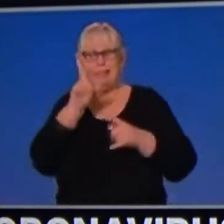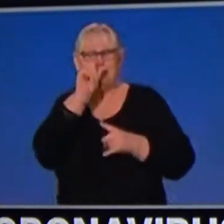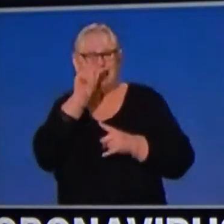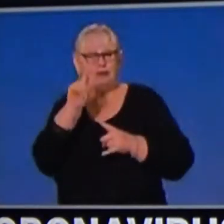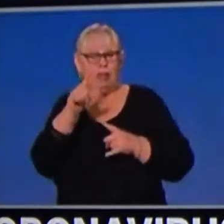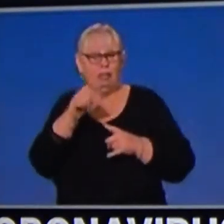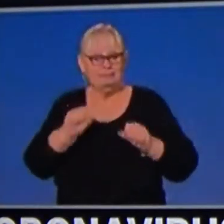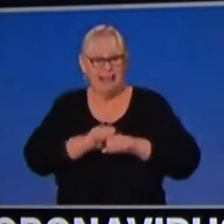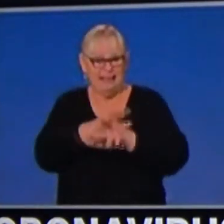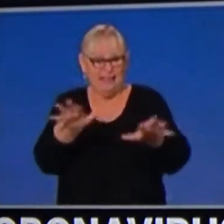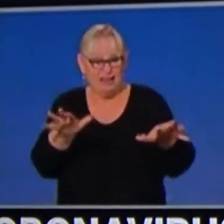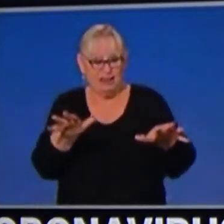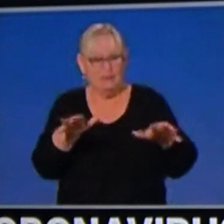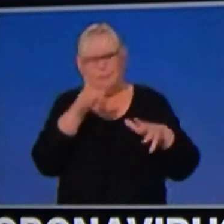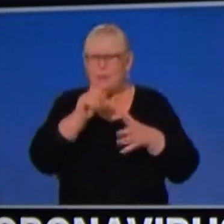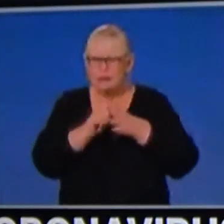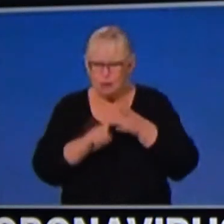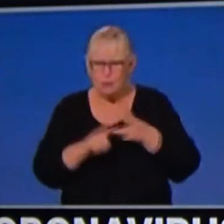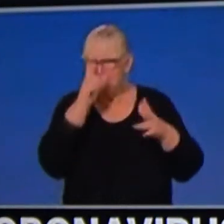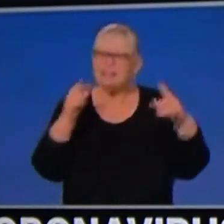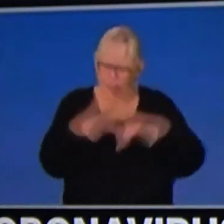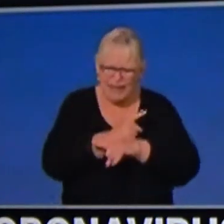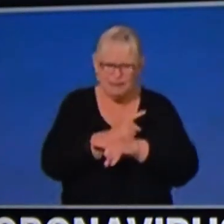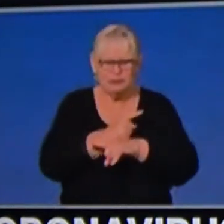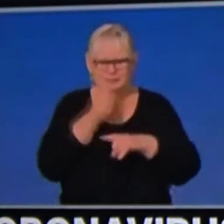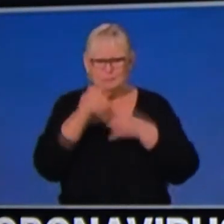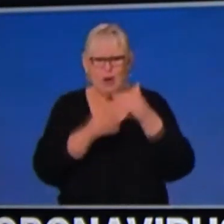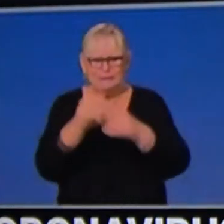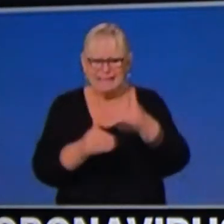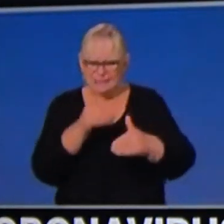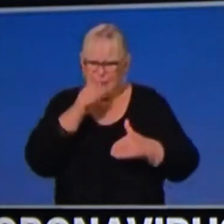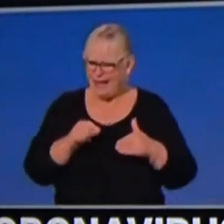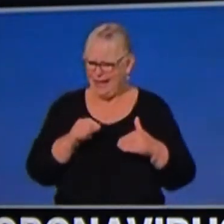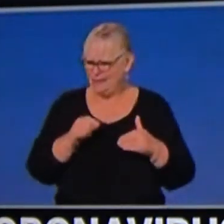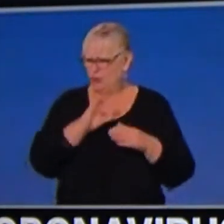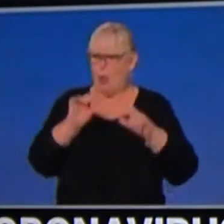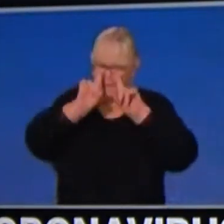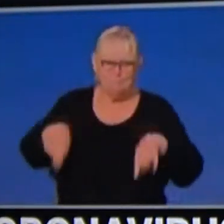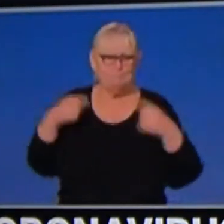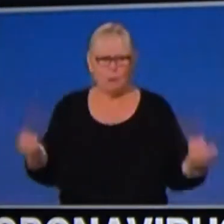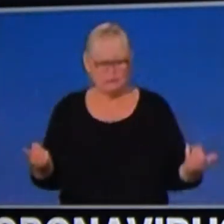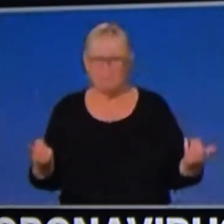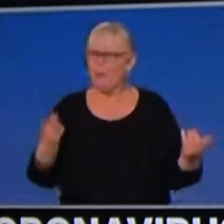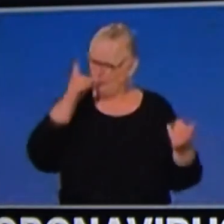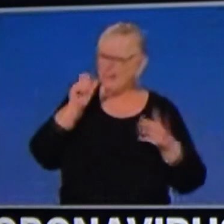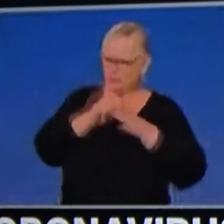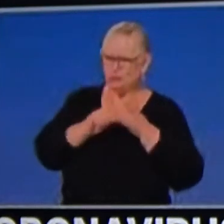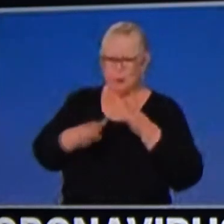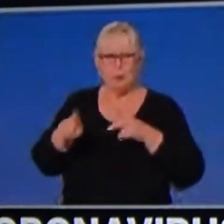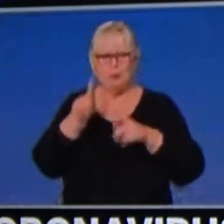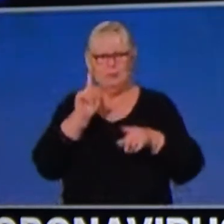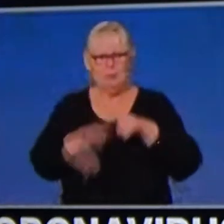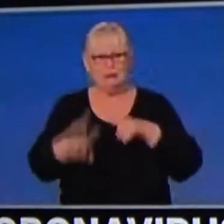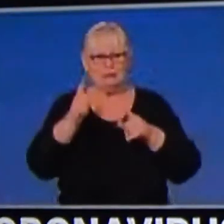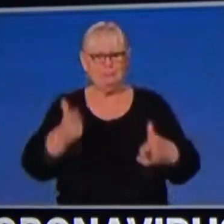occurs. But those things can be accommodated, they can be addressed. I don't think that's not something beyond the wits of most schools and parents. I